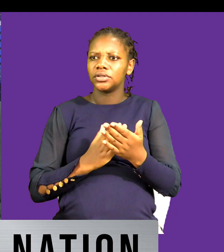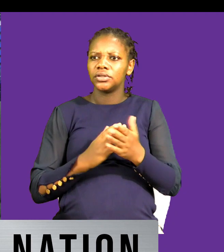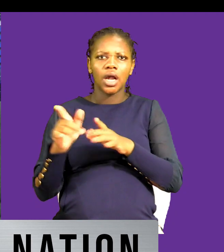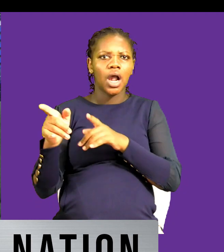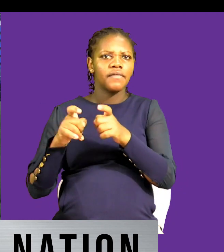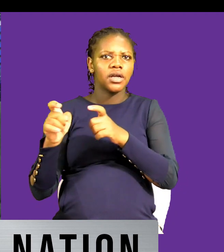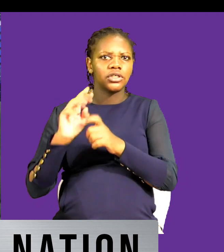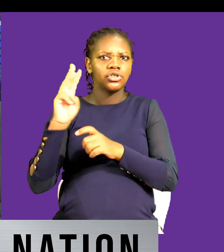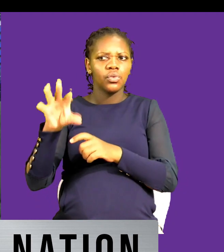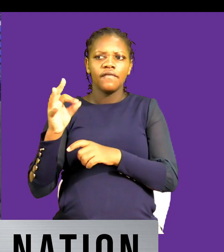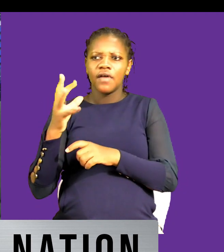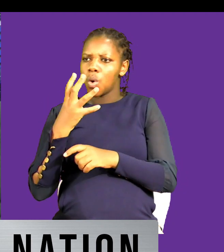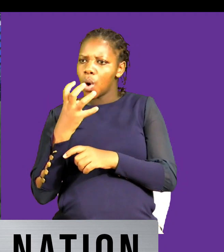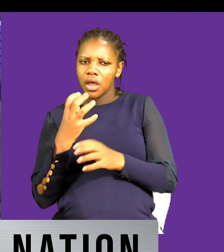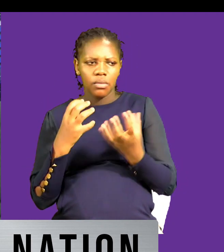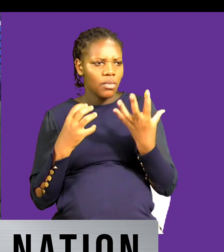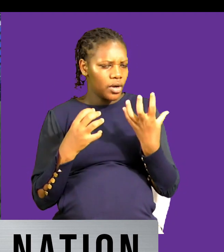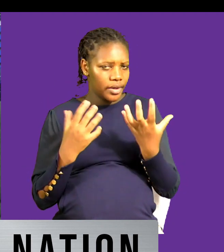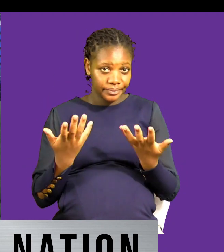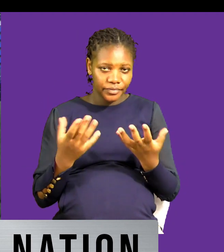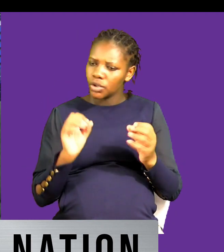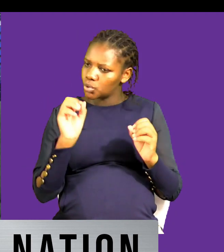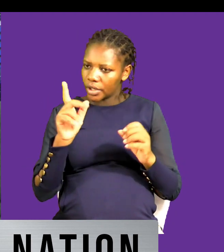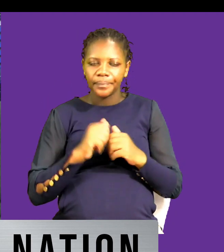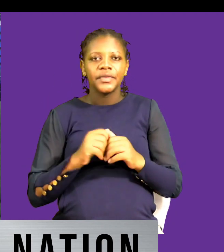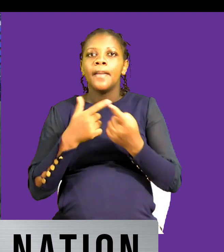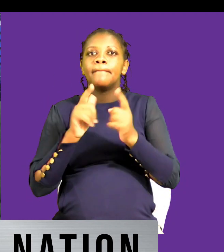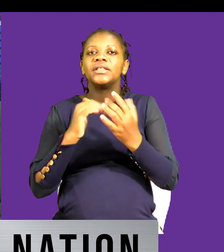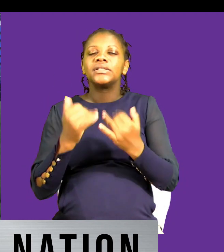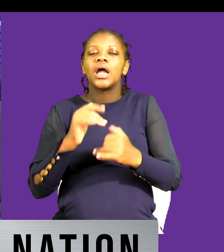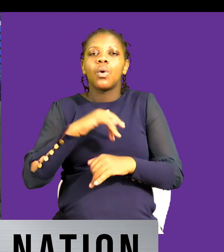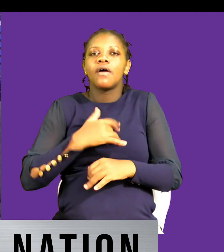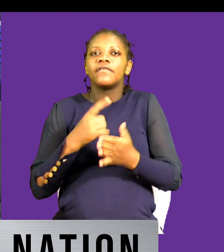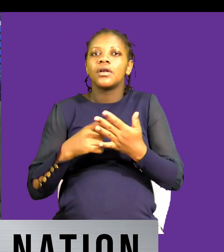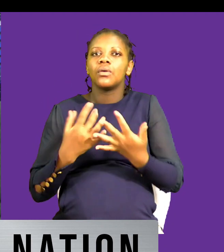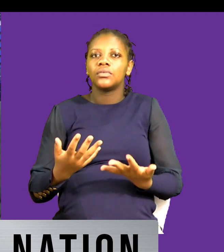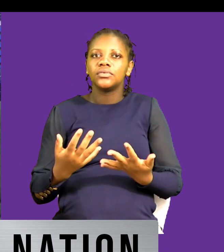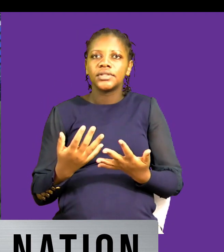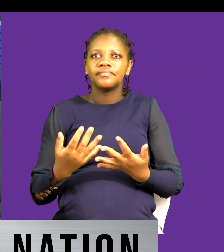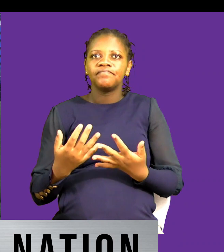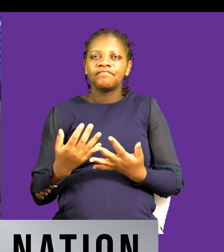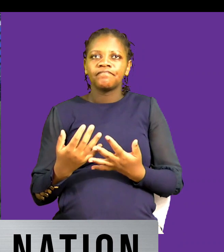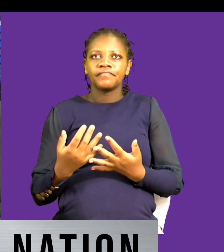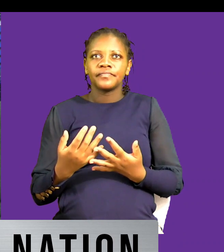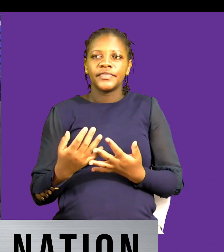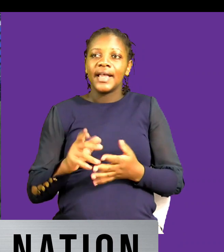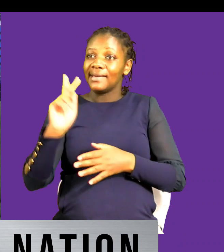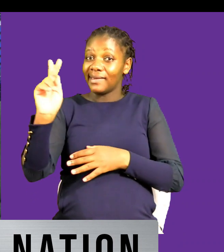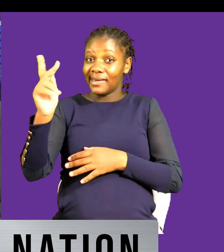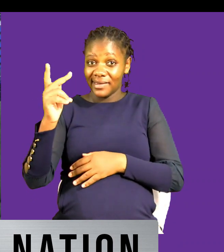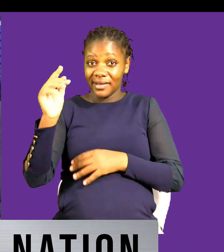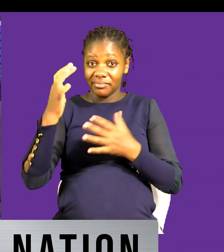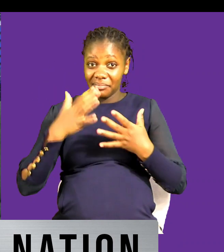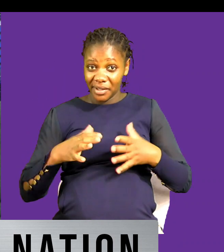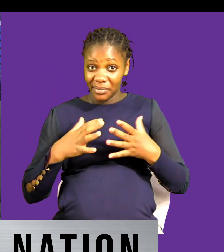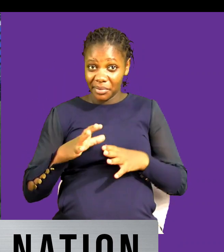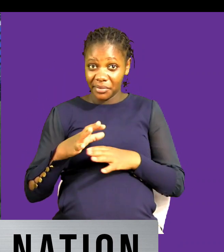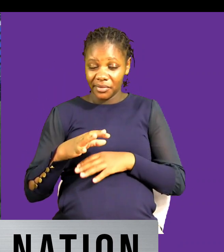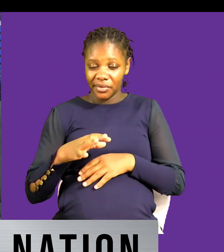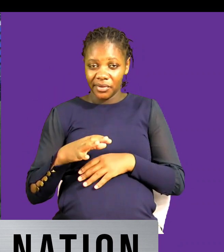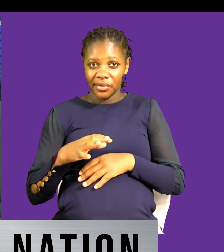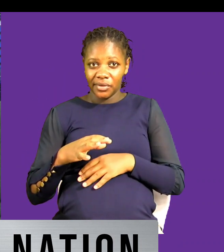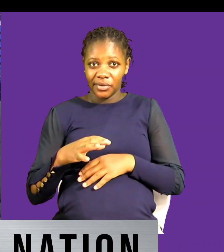an ODM. Kenyans must reach a point that they don't just elect somebody just because he has been